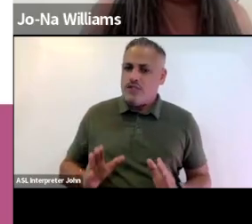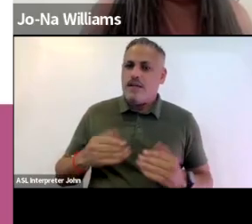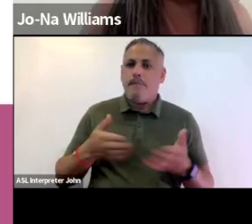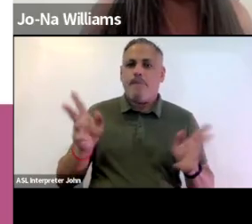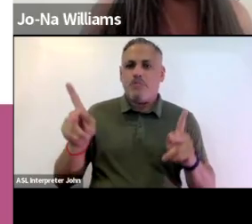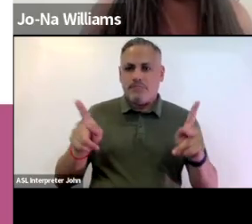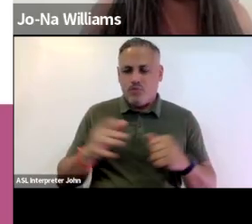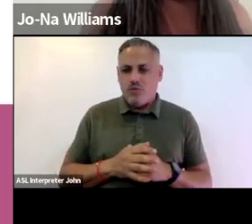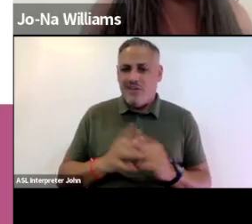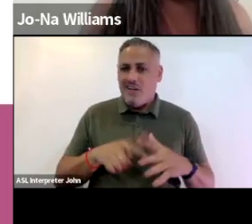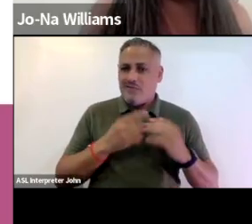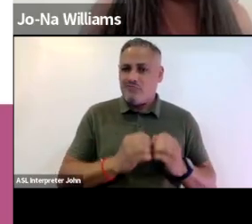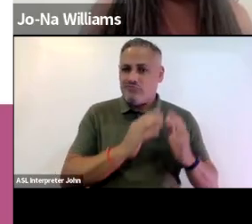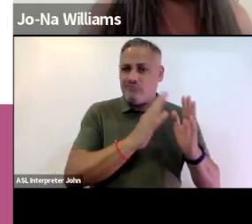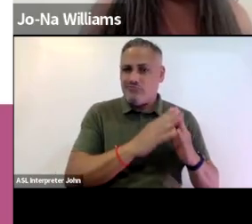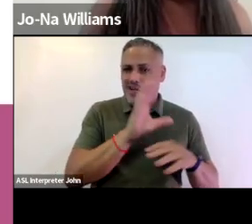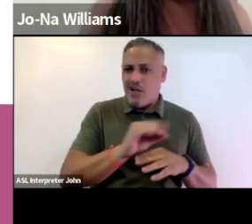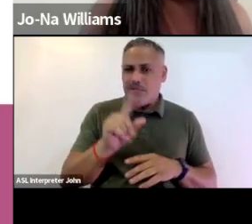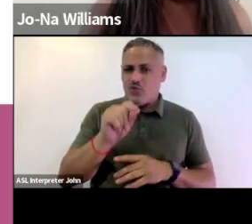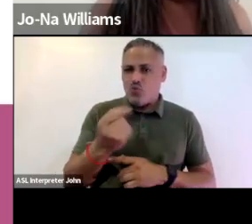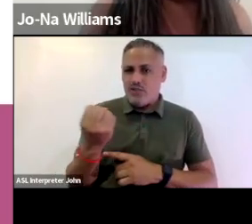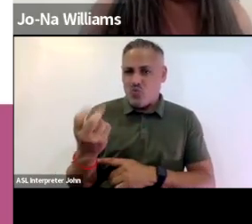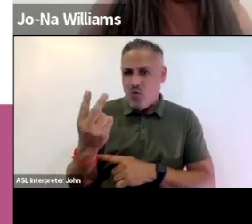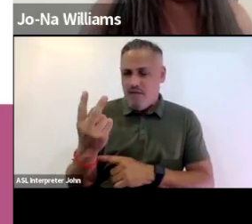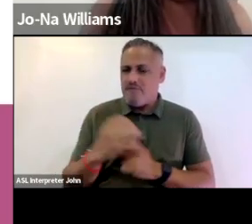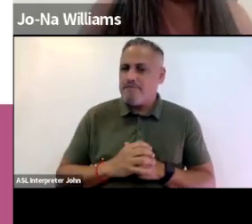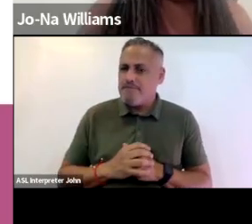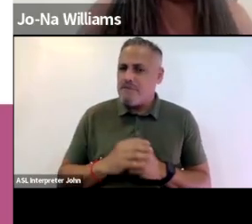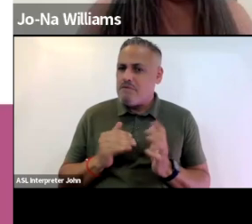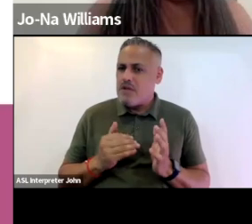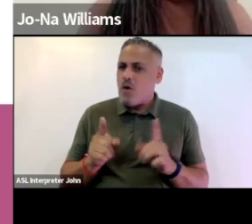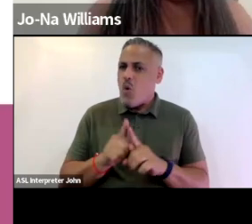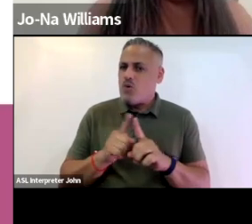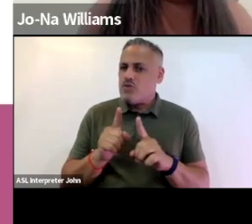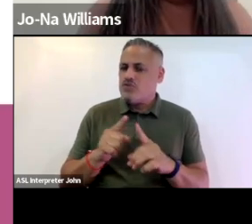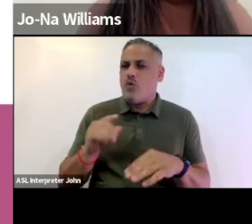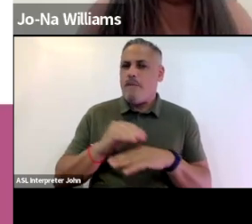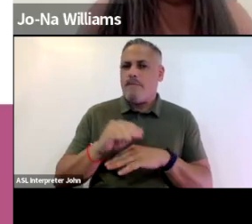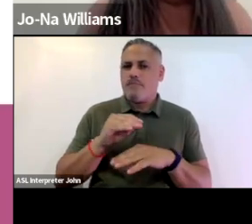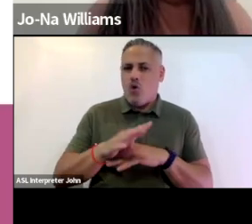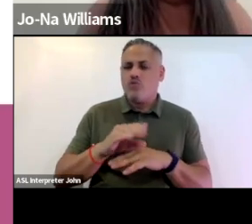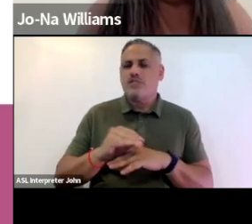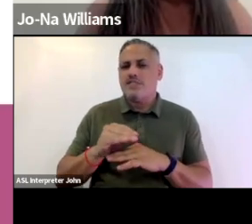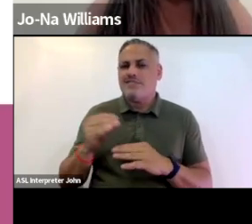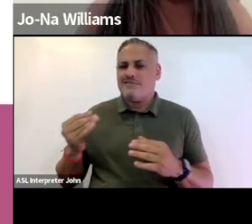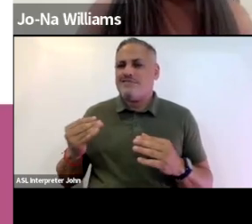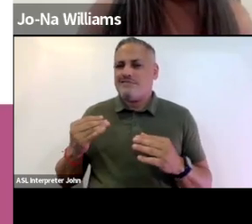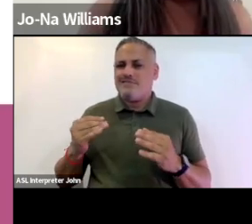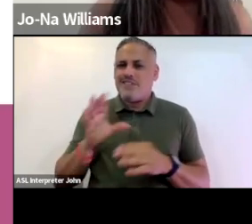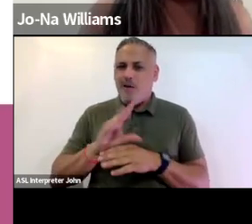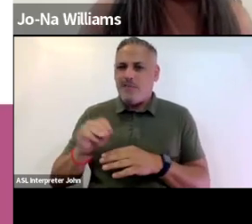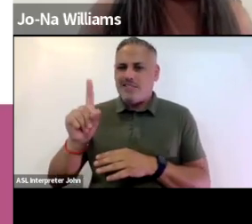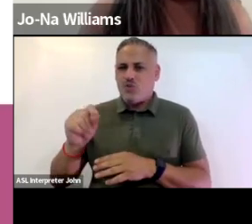my firm in 2012, and I also have started a business coaching and advising company back in